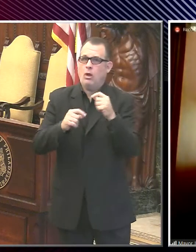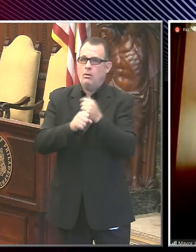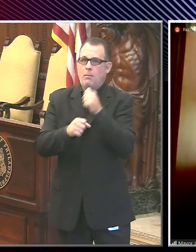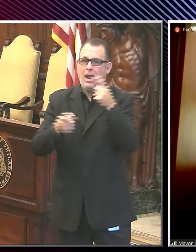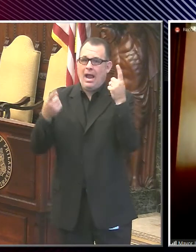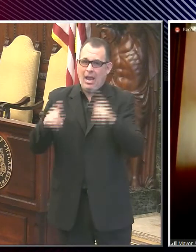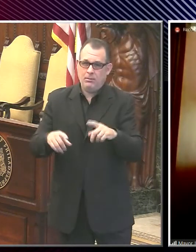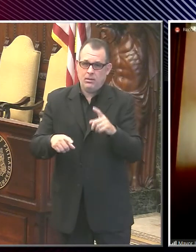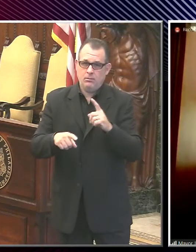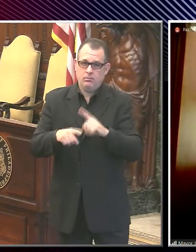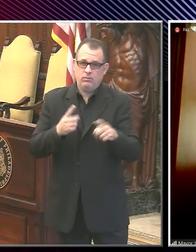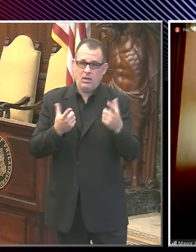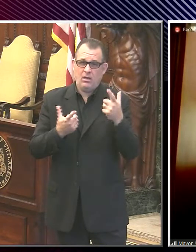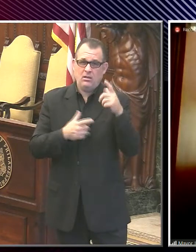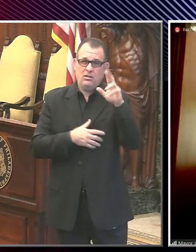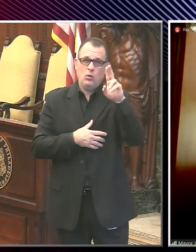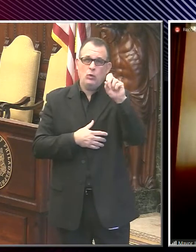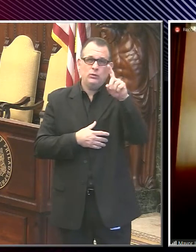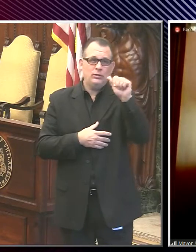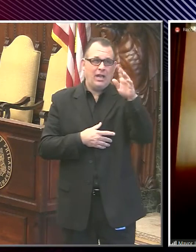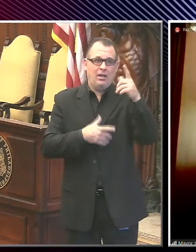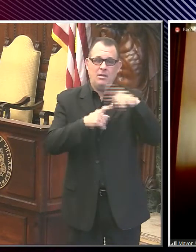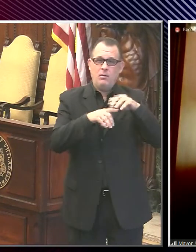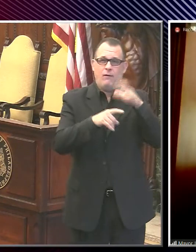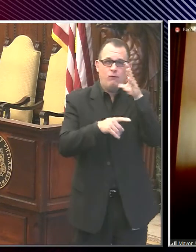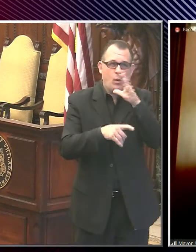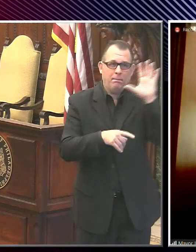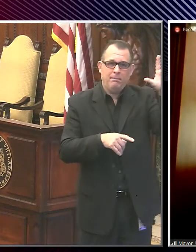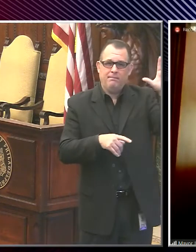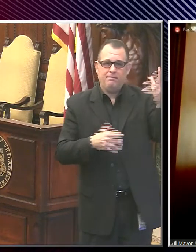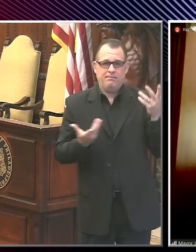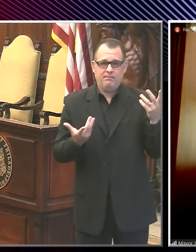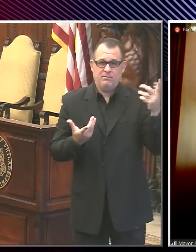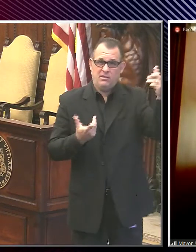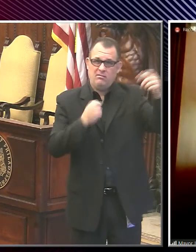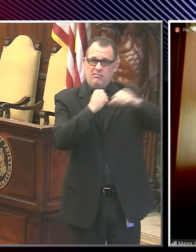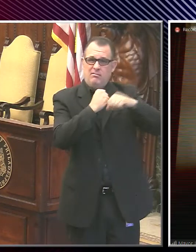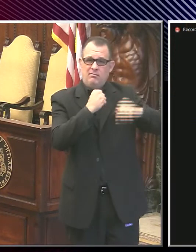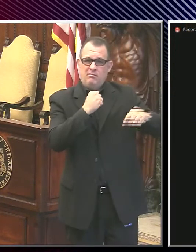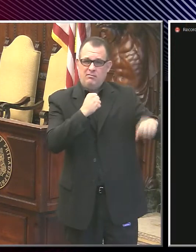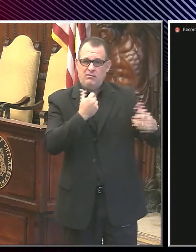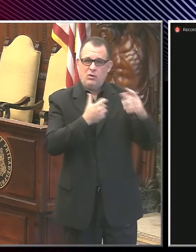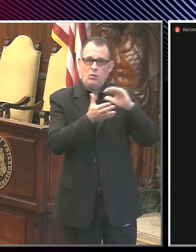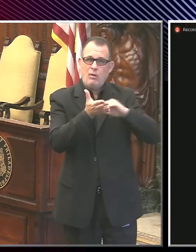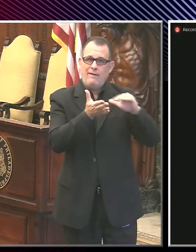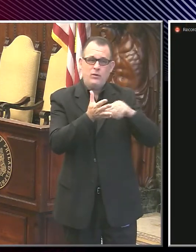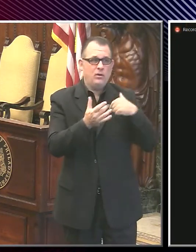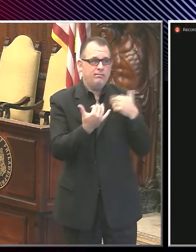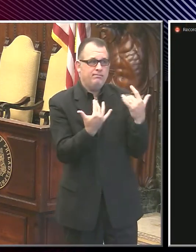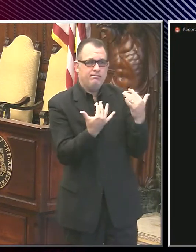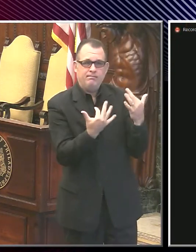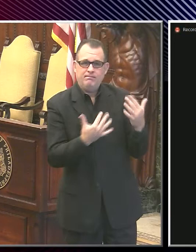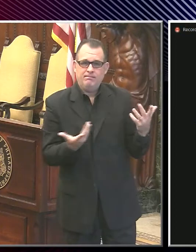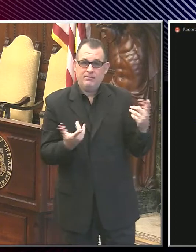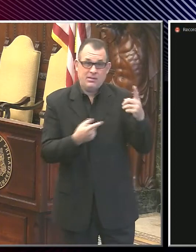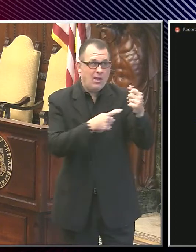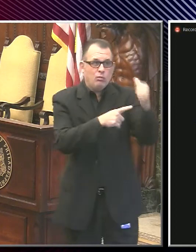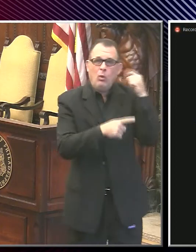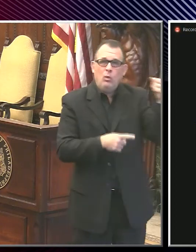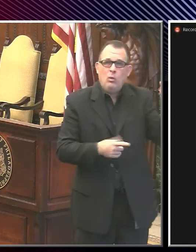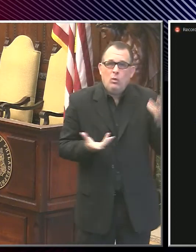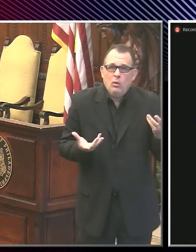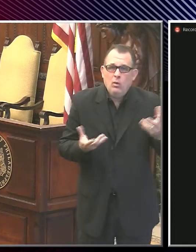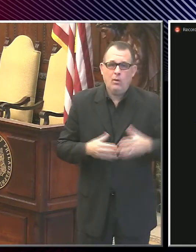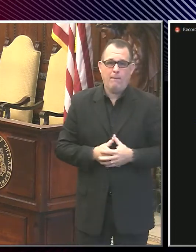Agriculture is the problem here. All they had to do is extend the waiver, and we be doing as effective as we can. We're going to continue